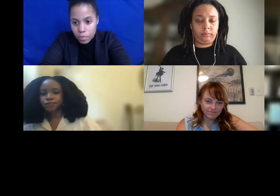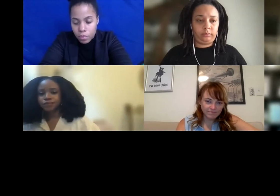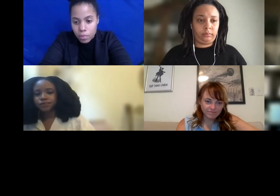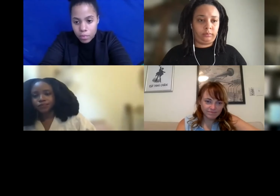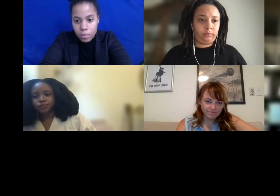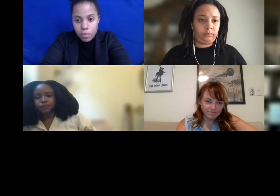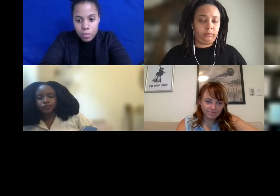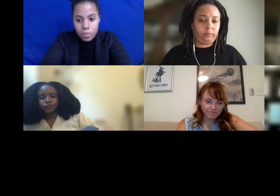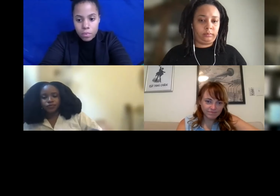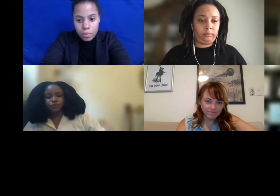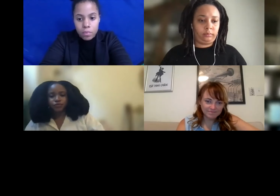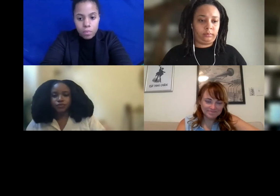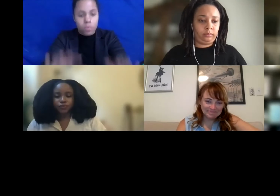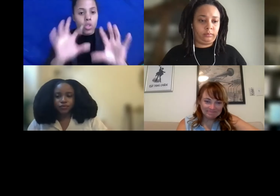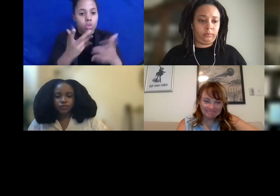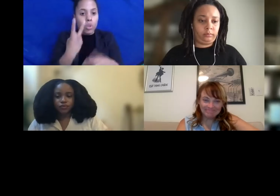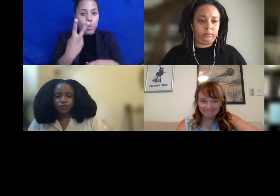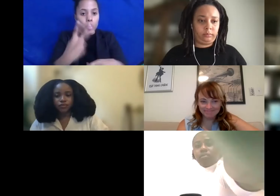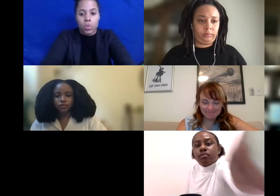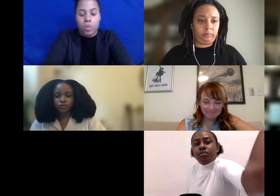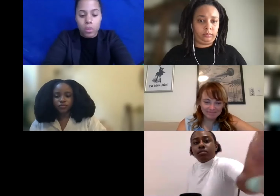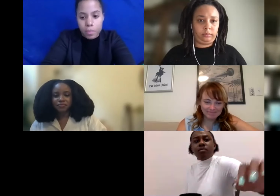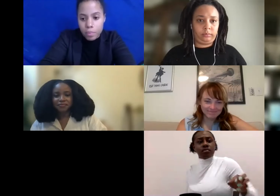What about group two? Who is in group two?